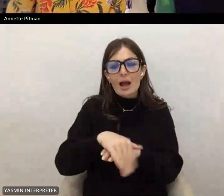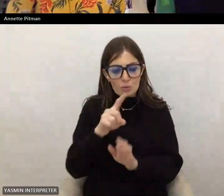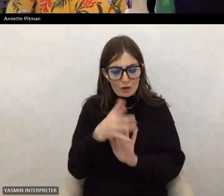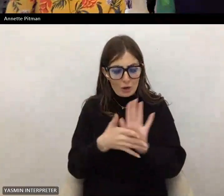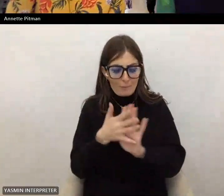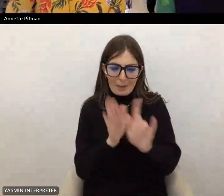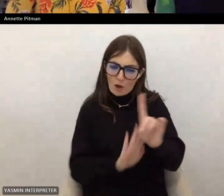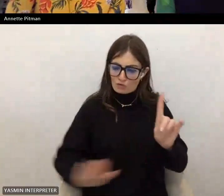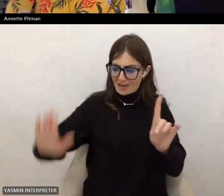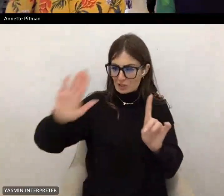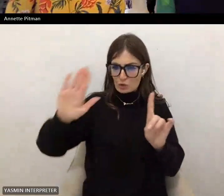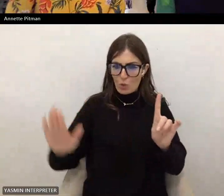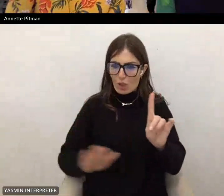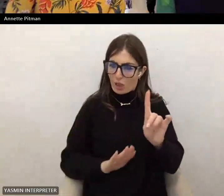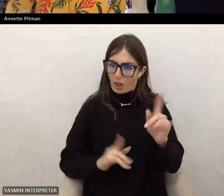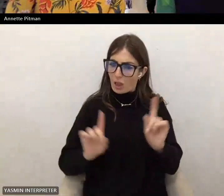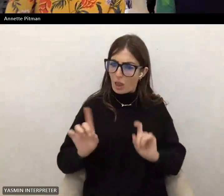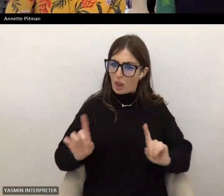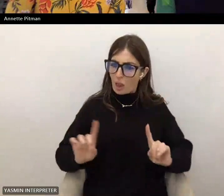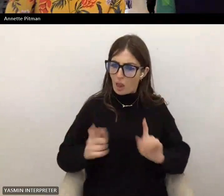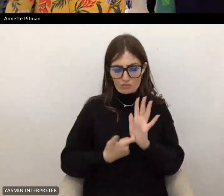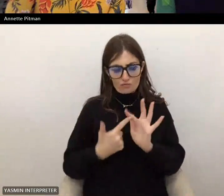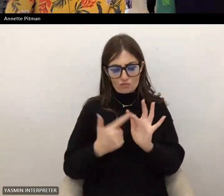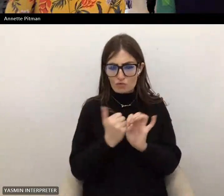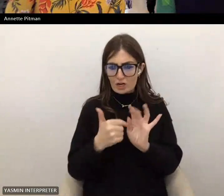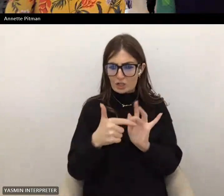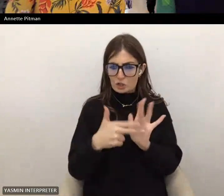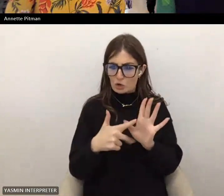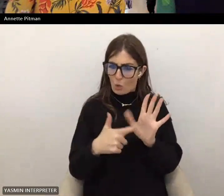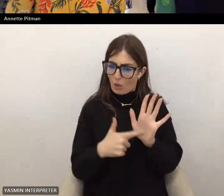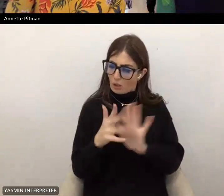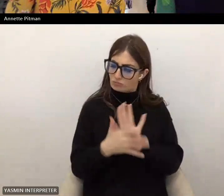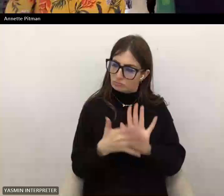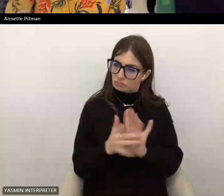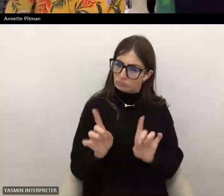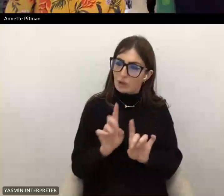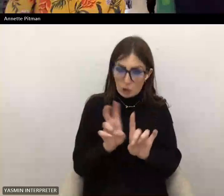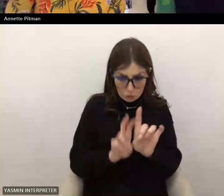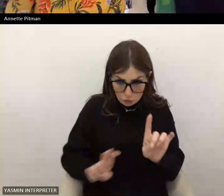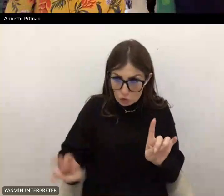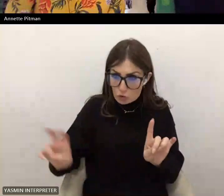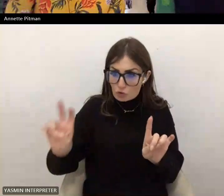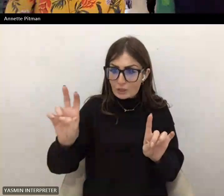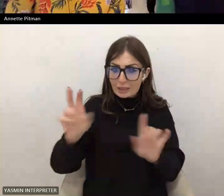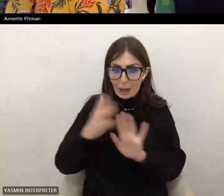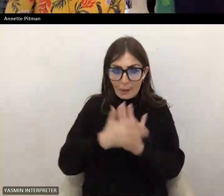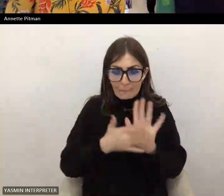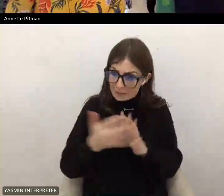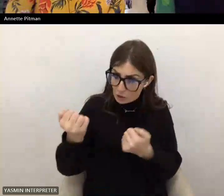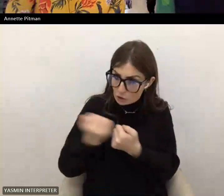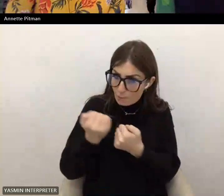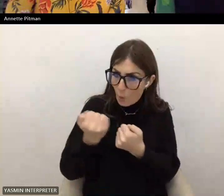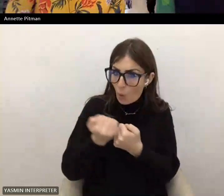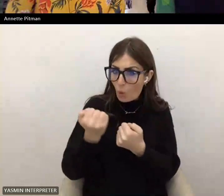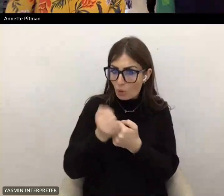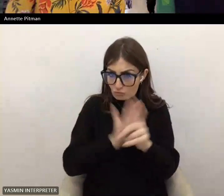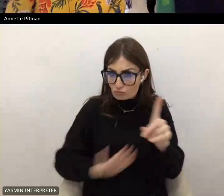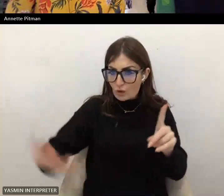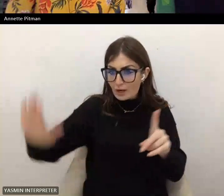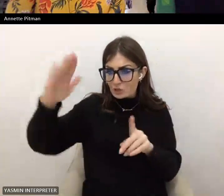regional. And whether regional touring also supports regional work to go